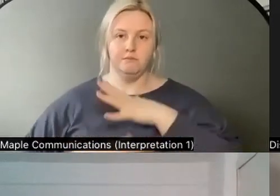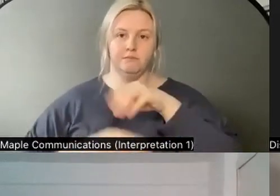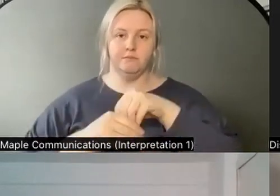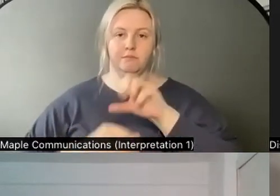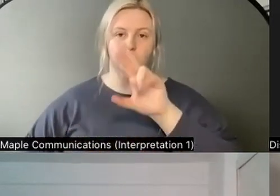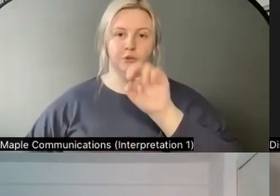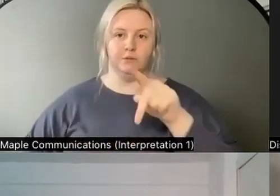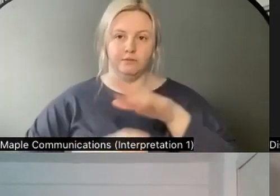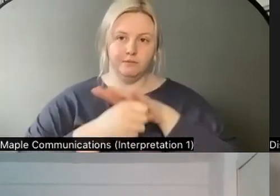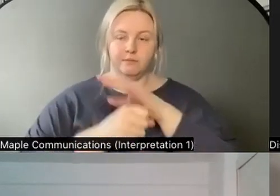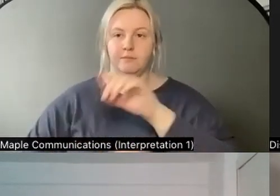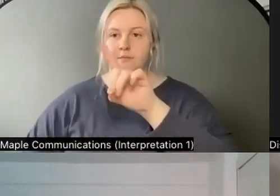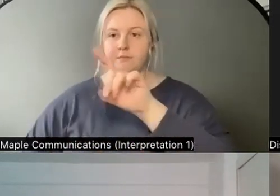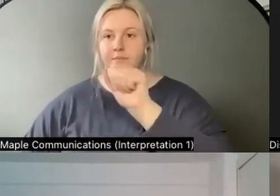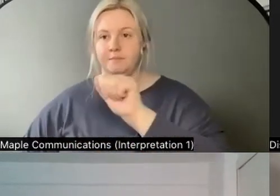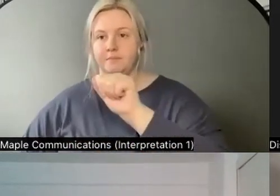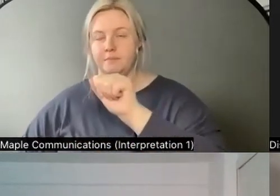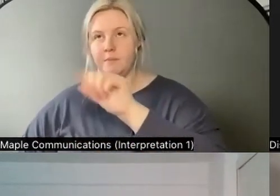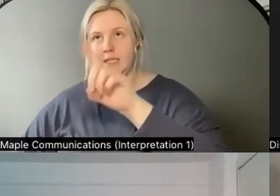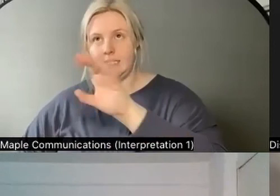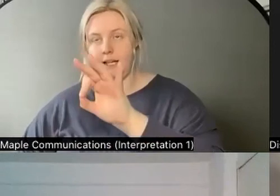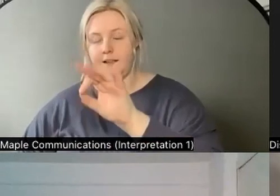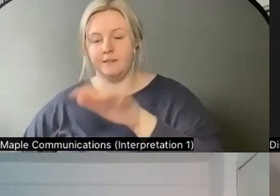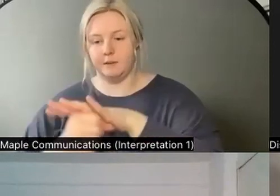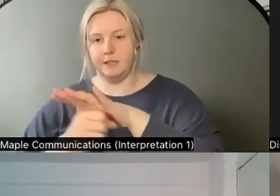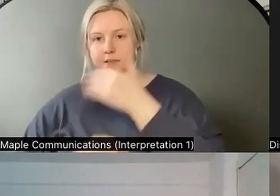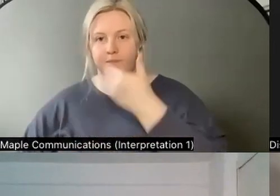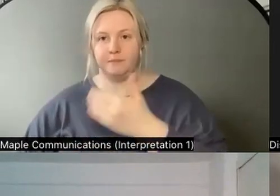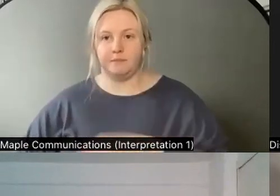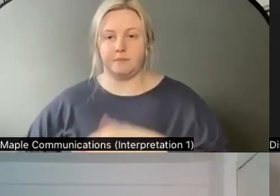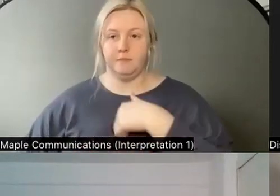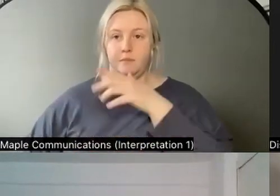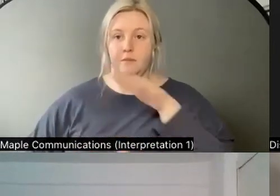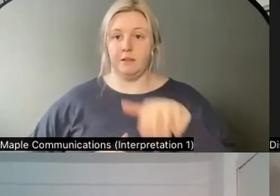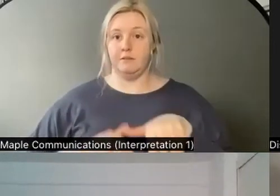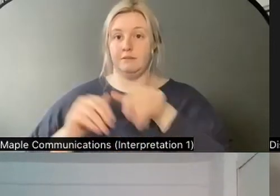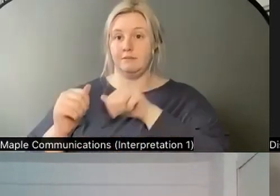filibuster space with everyone. I'm going to take my leave, and